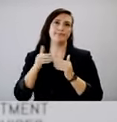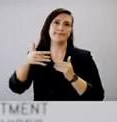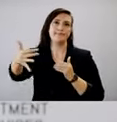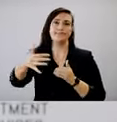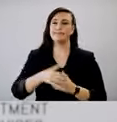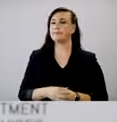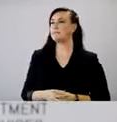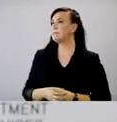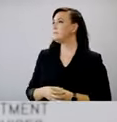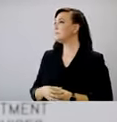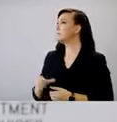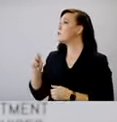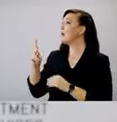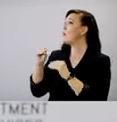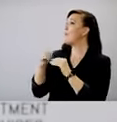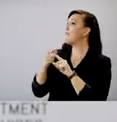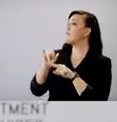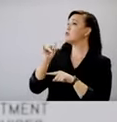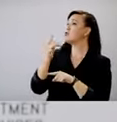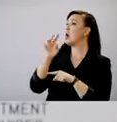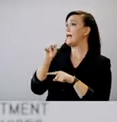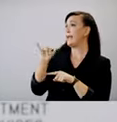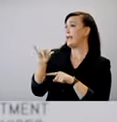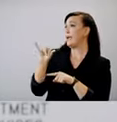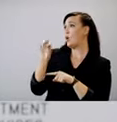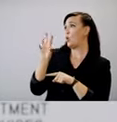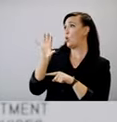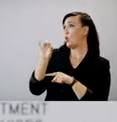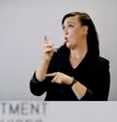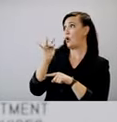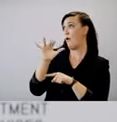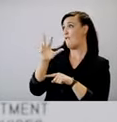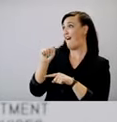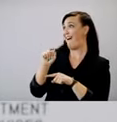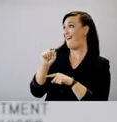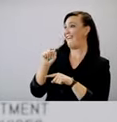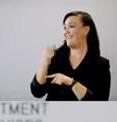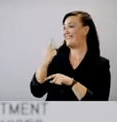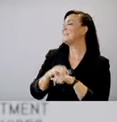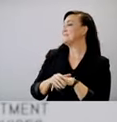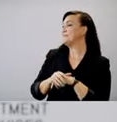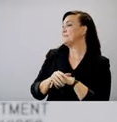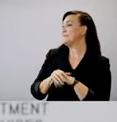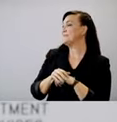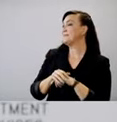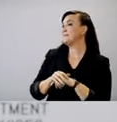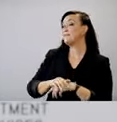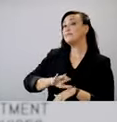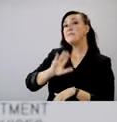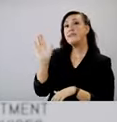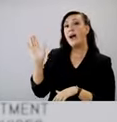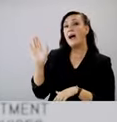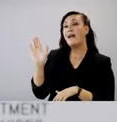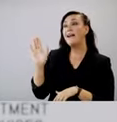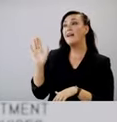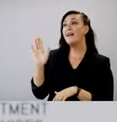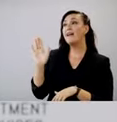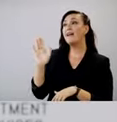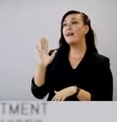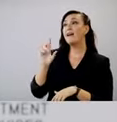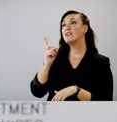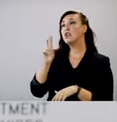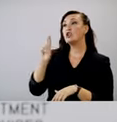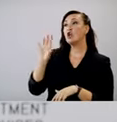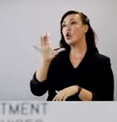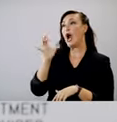One more question from Johnny Cordova. Okay. Hard time unmuting today. There you go. Hi, Dr. Christ. Hi.